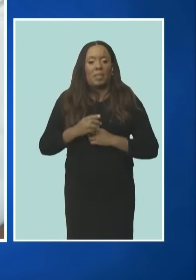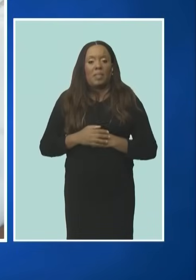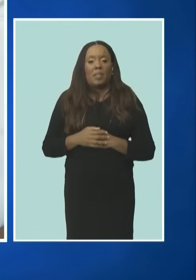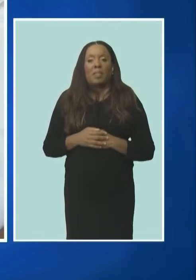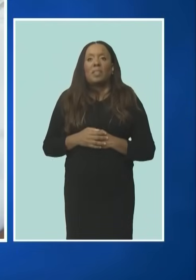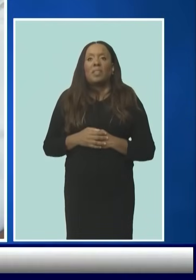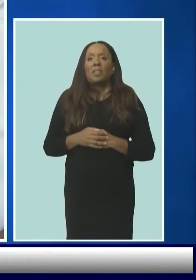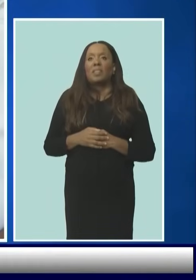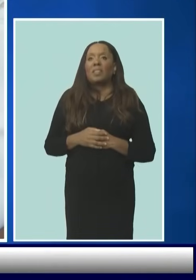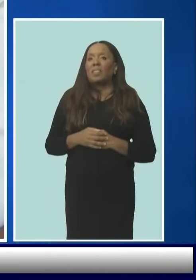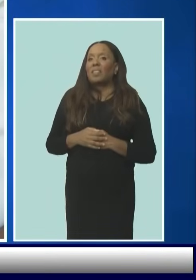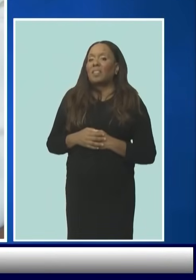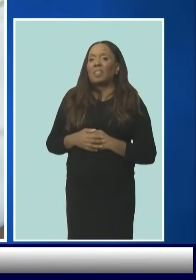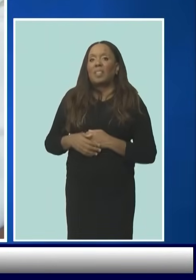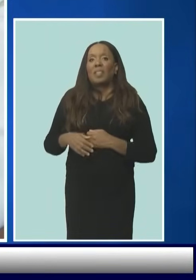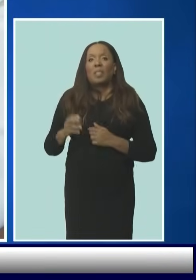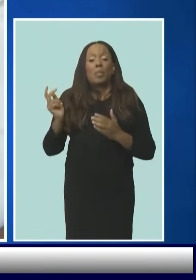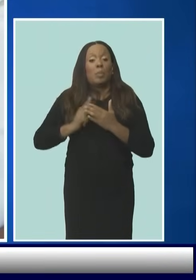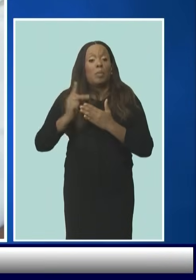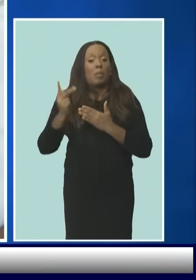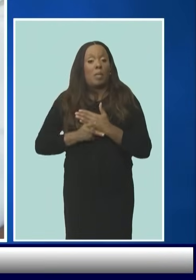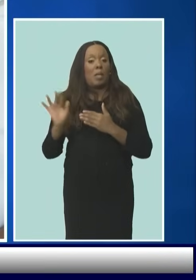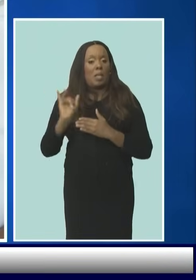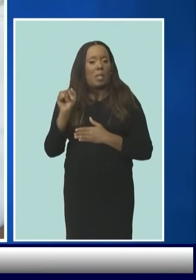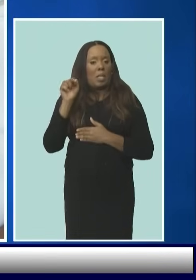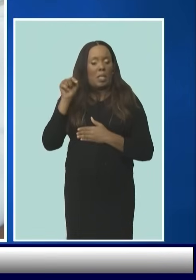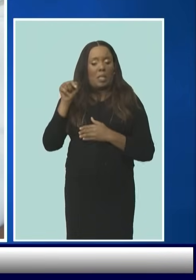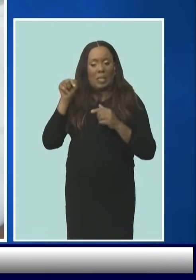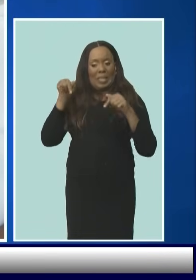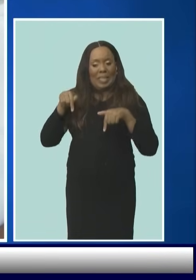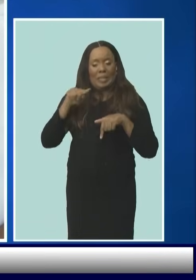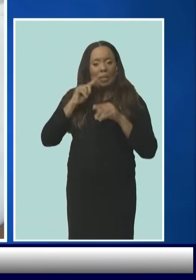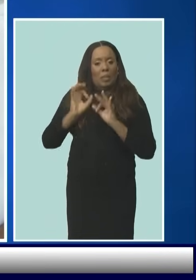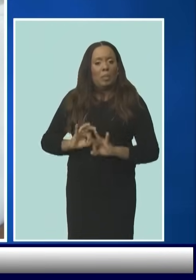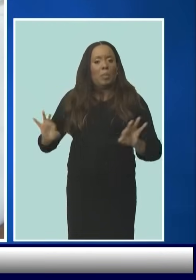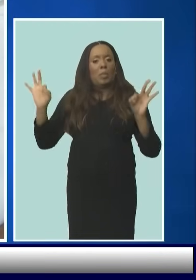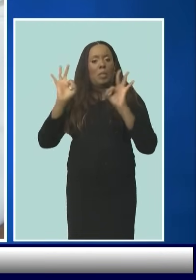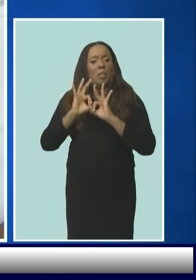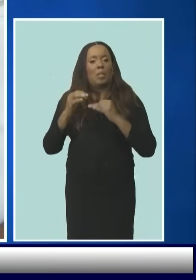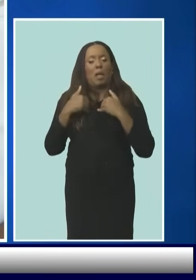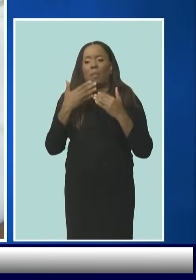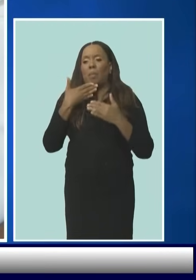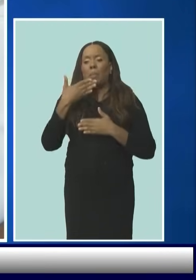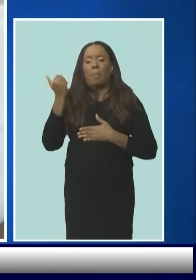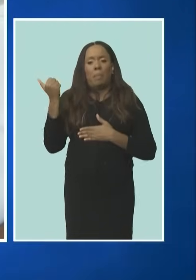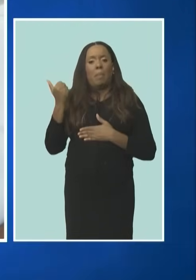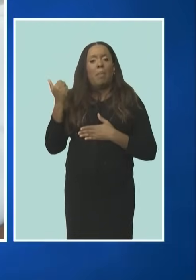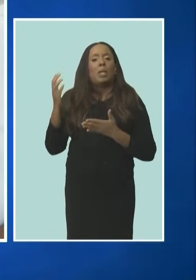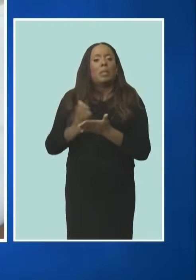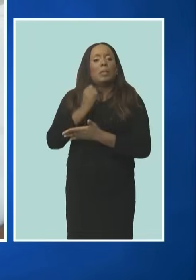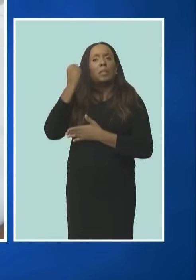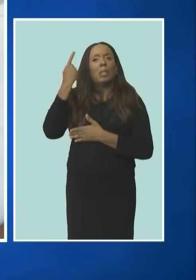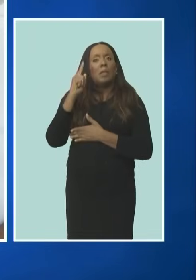think programs like these are important because it will put you at a better advantage getting a job